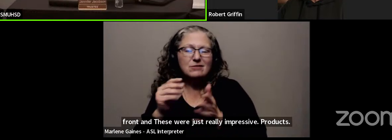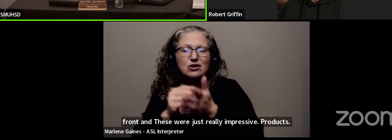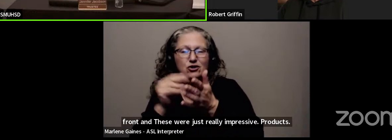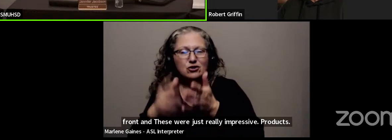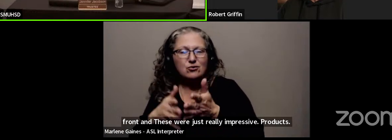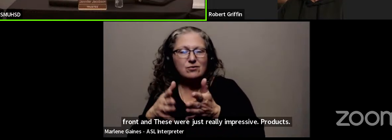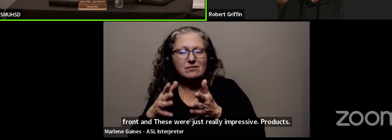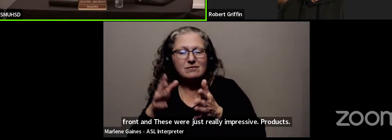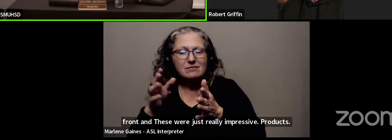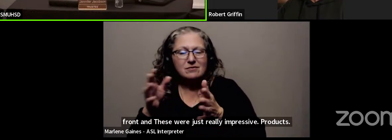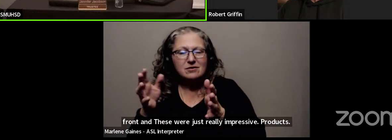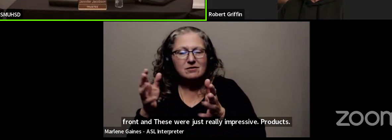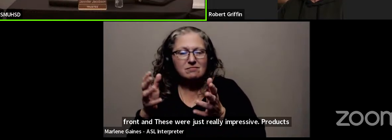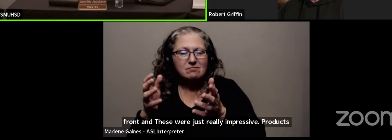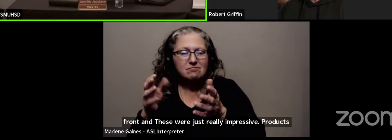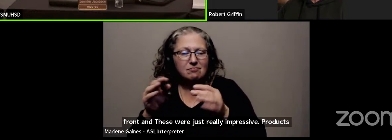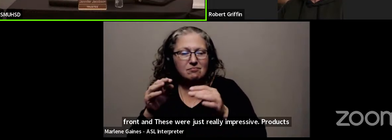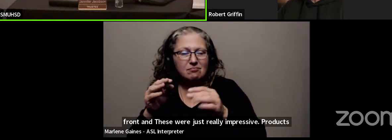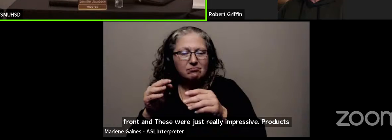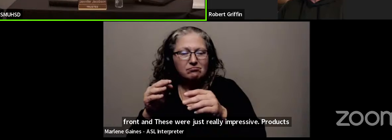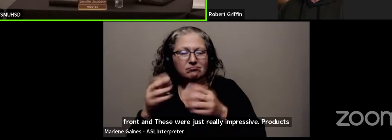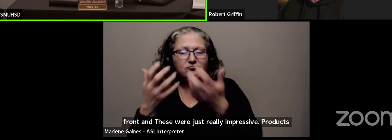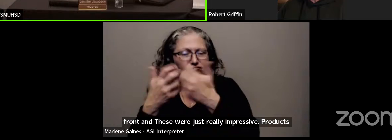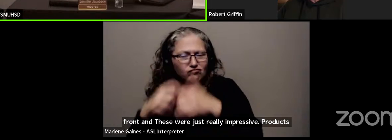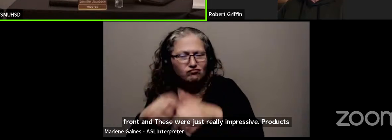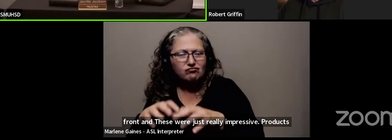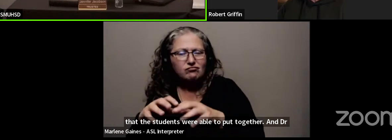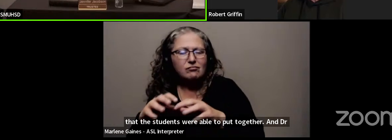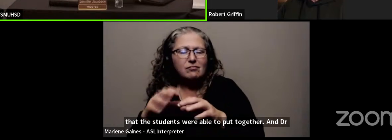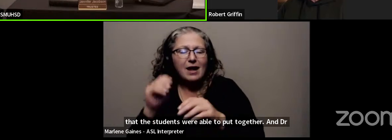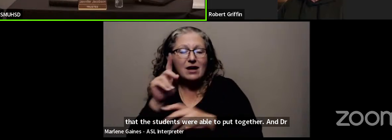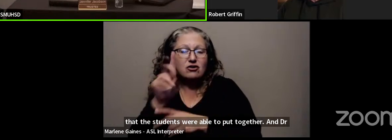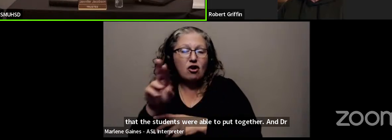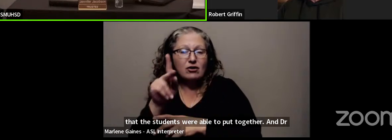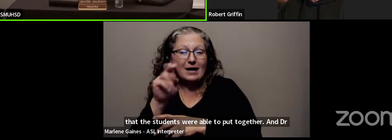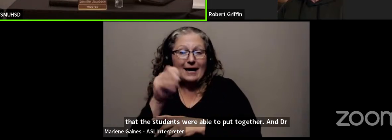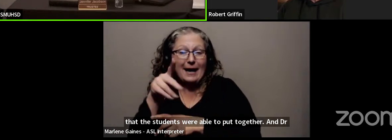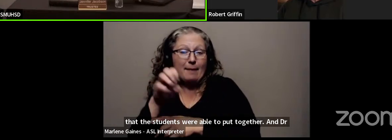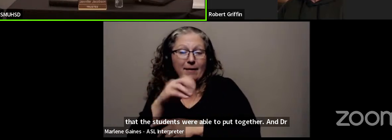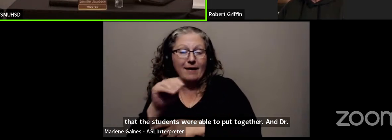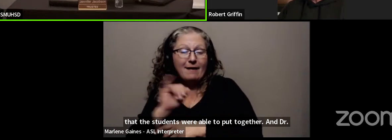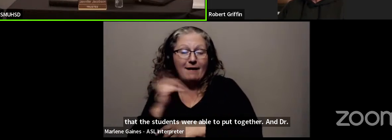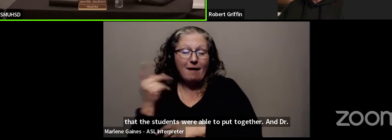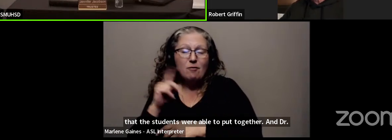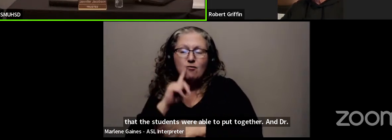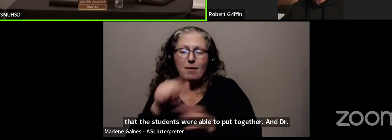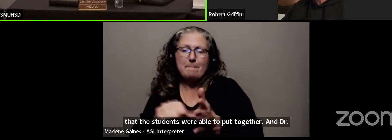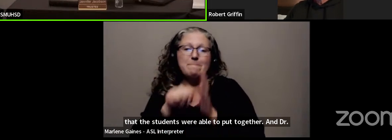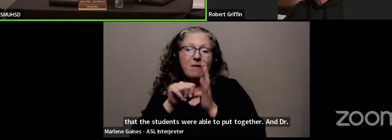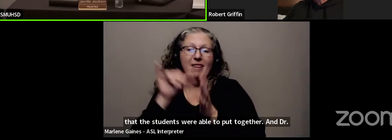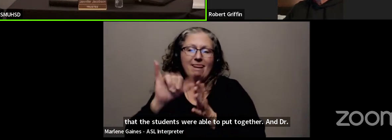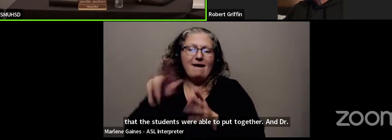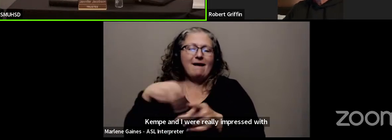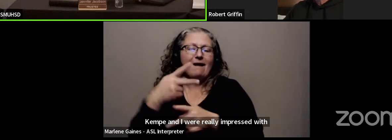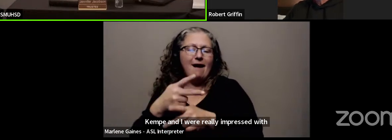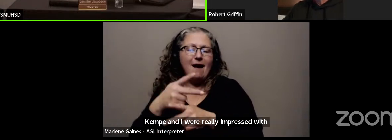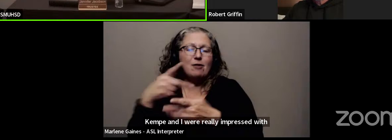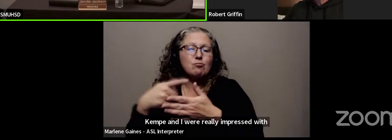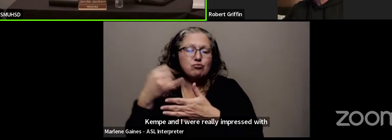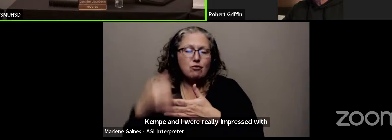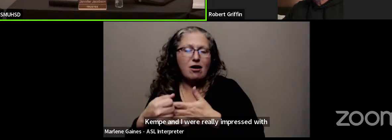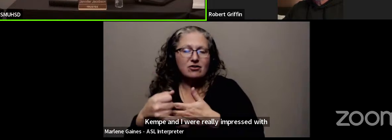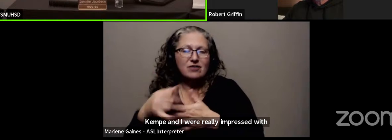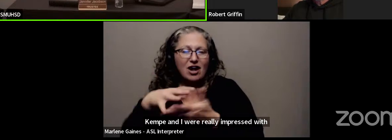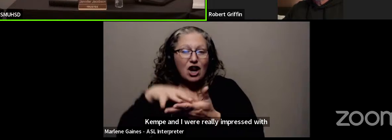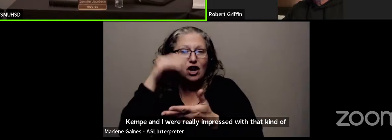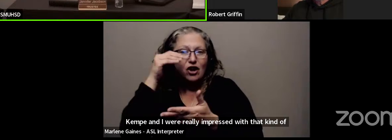able to put together. And Dr. Kempke and I were really impressed with that kind of project-based learning that our